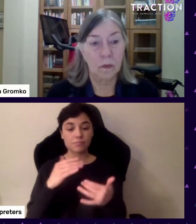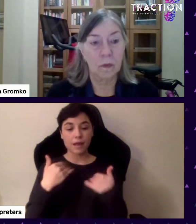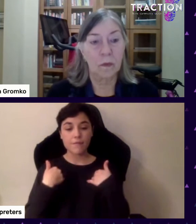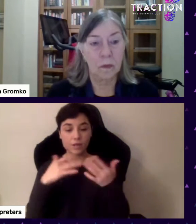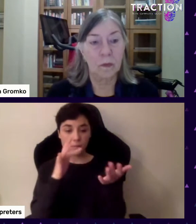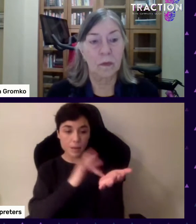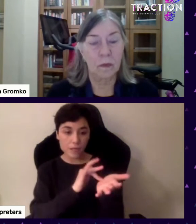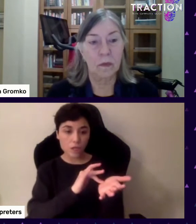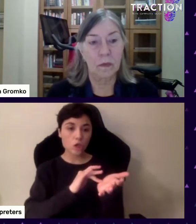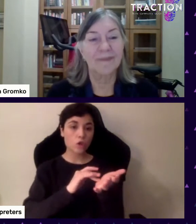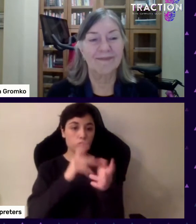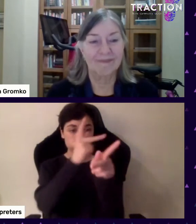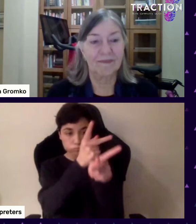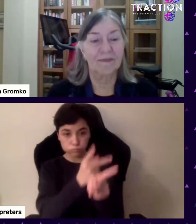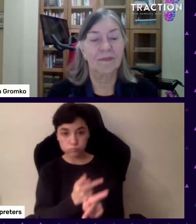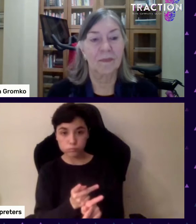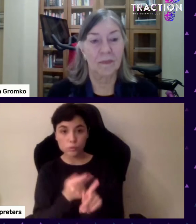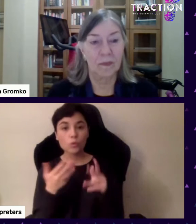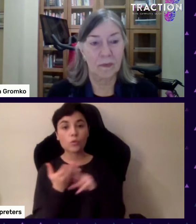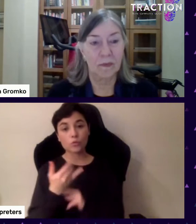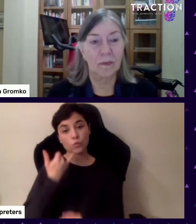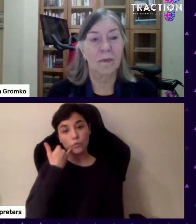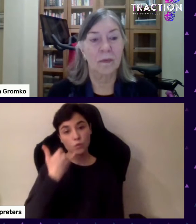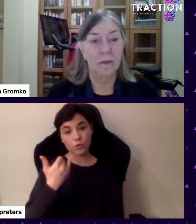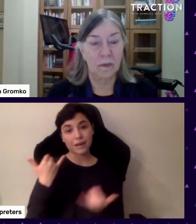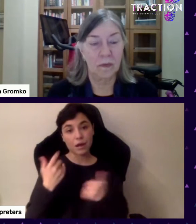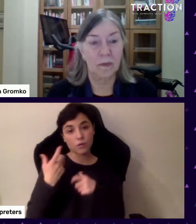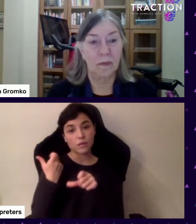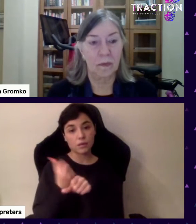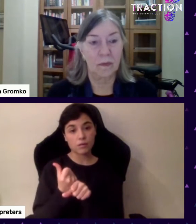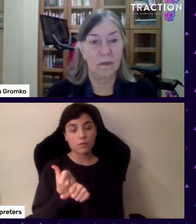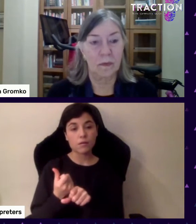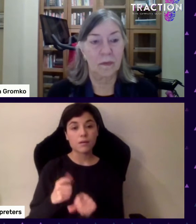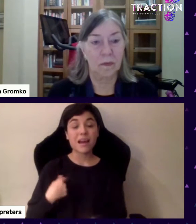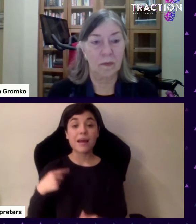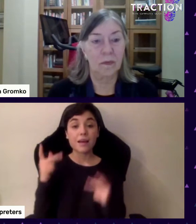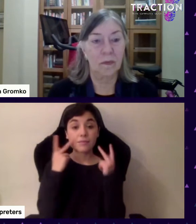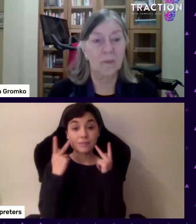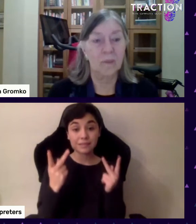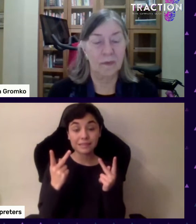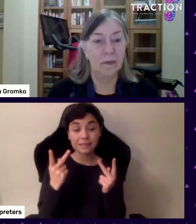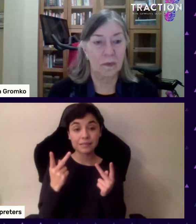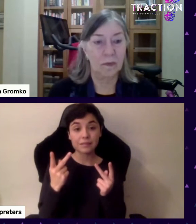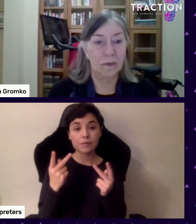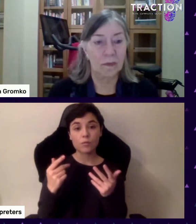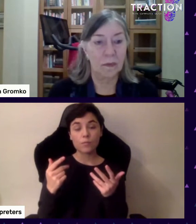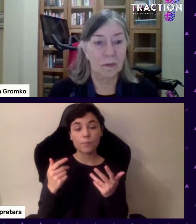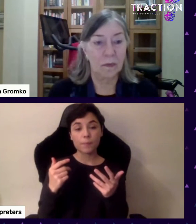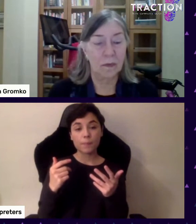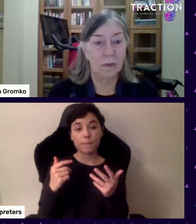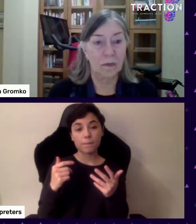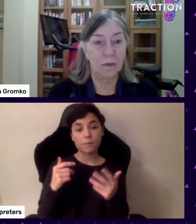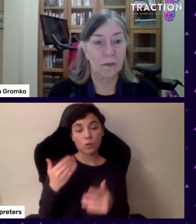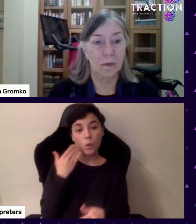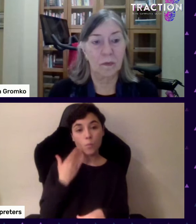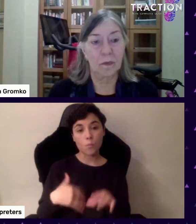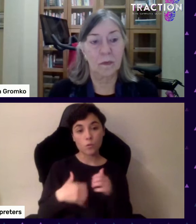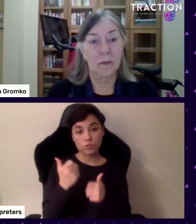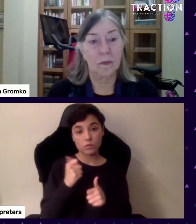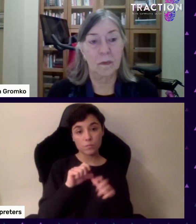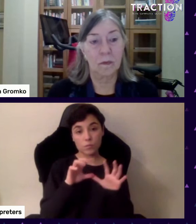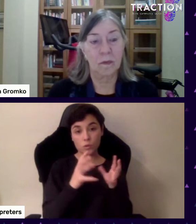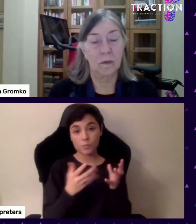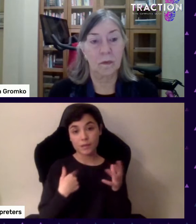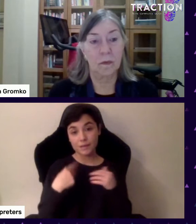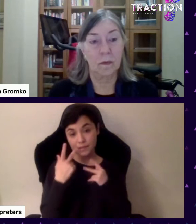no-show rate. So I see primarily trans. About 95% of my patient population is trans. So the ability to